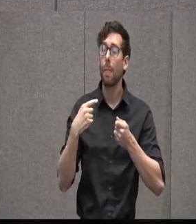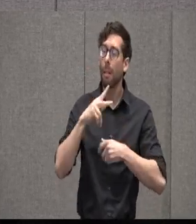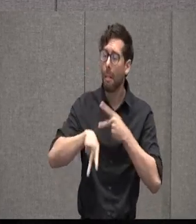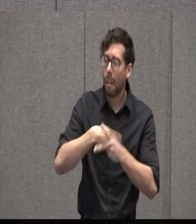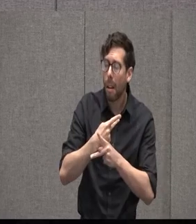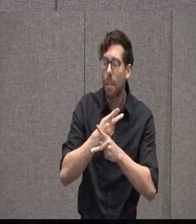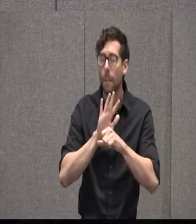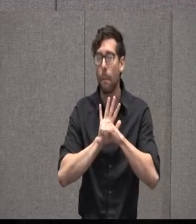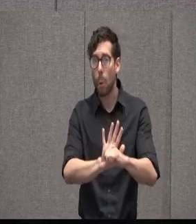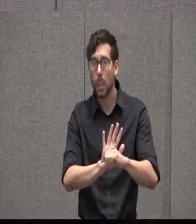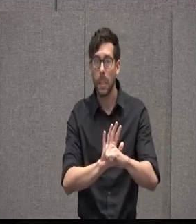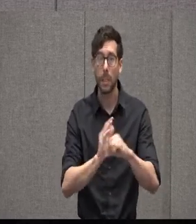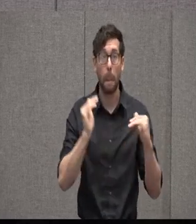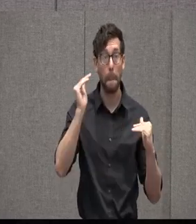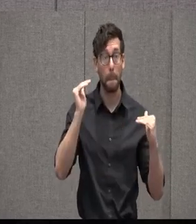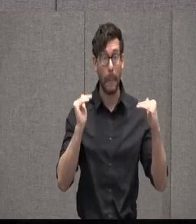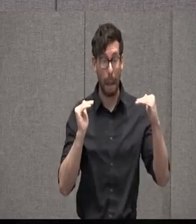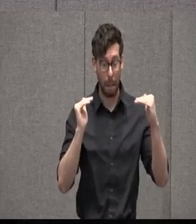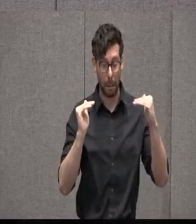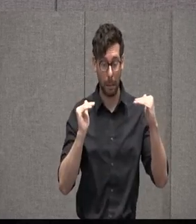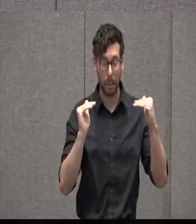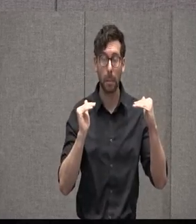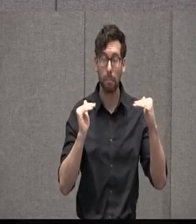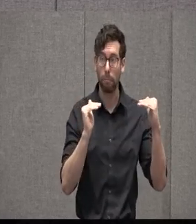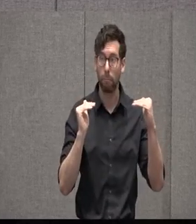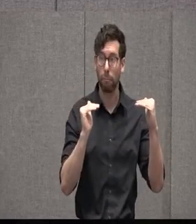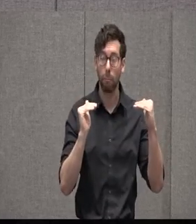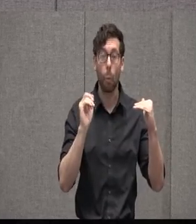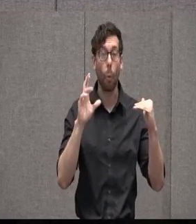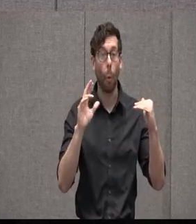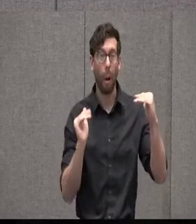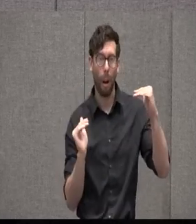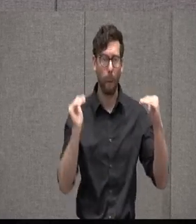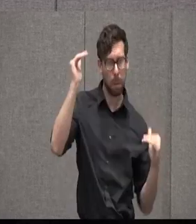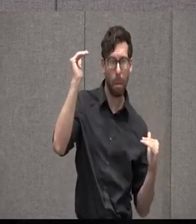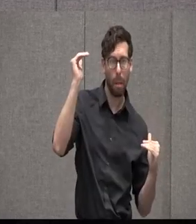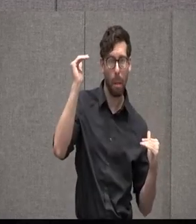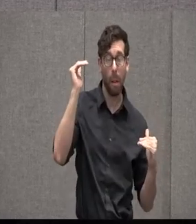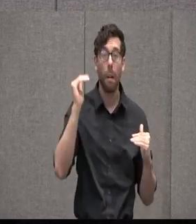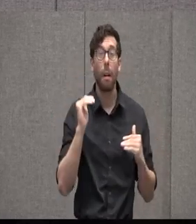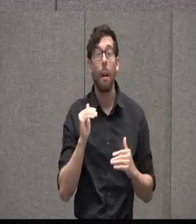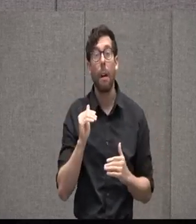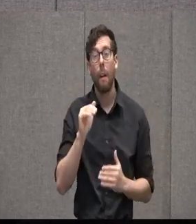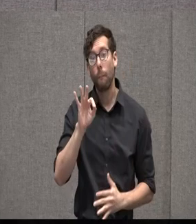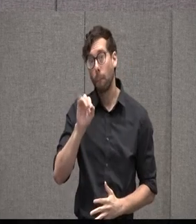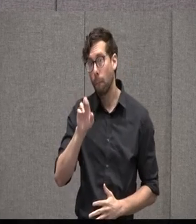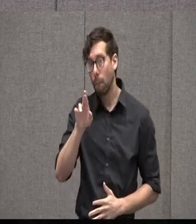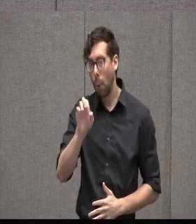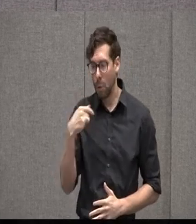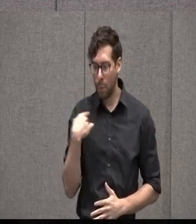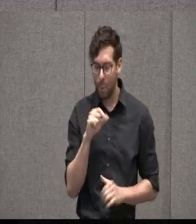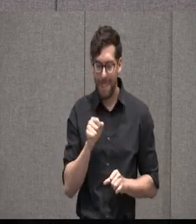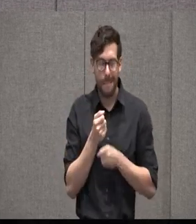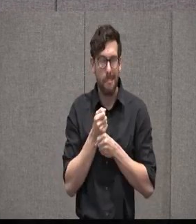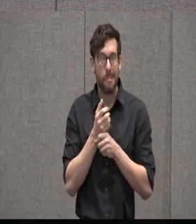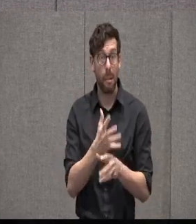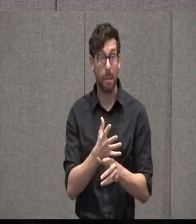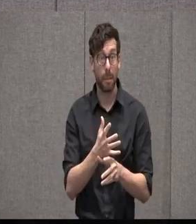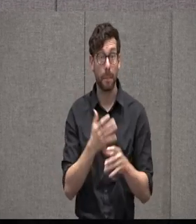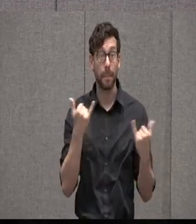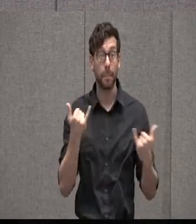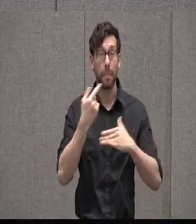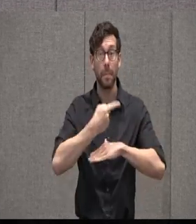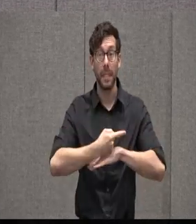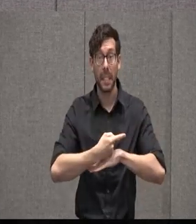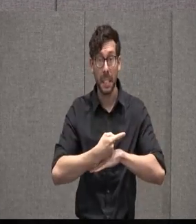and unbalanced forces, and usually it's forces that we are causing. Today we're going to look into a